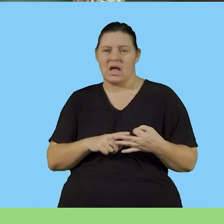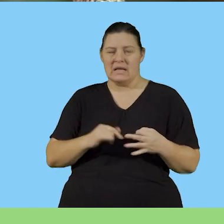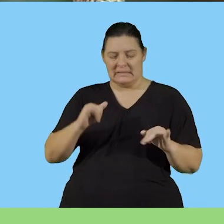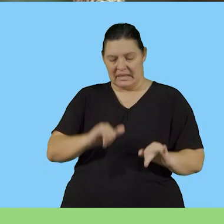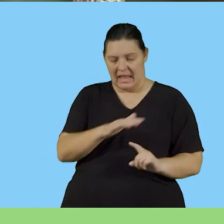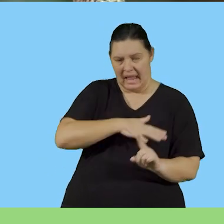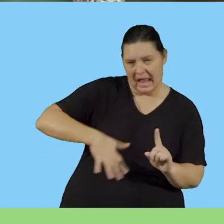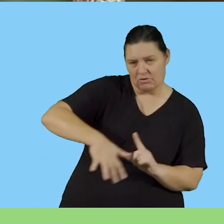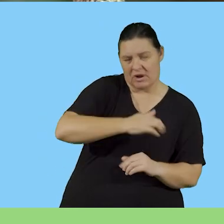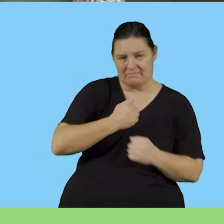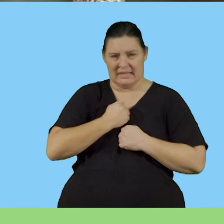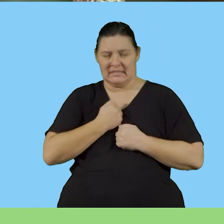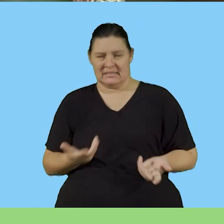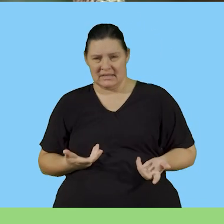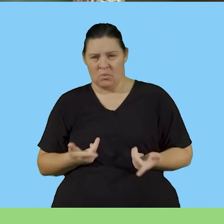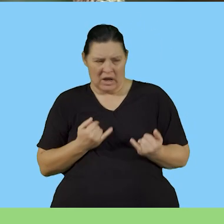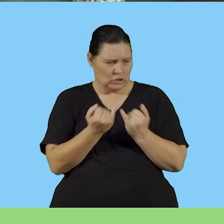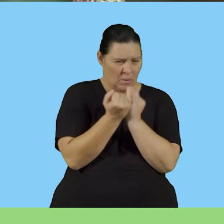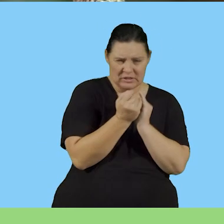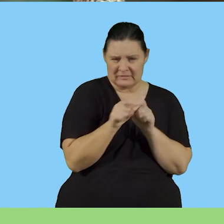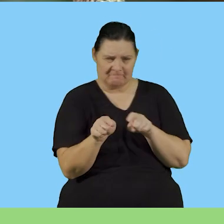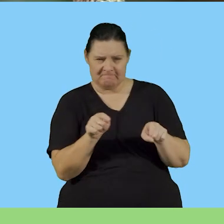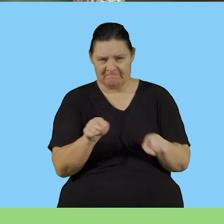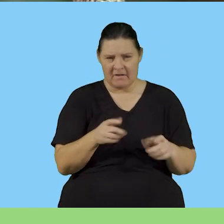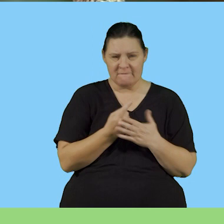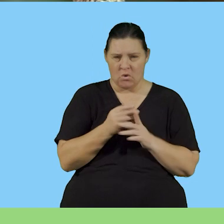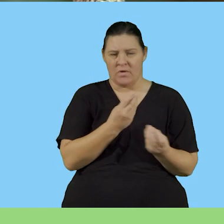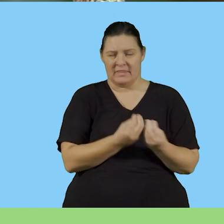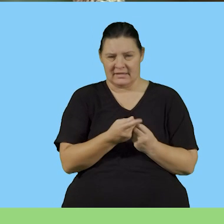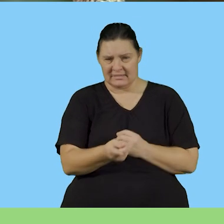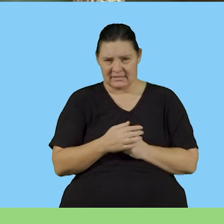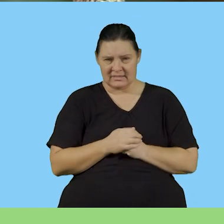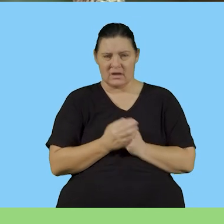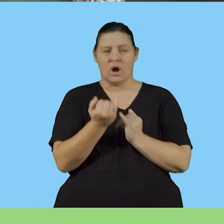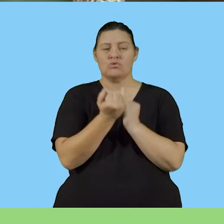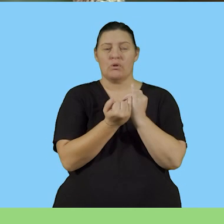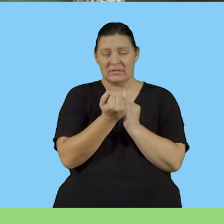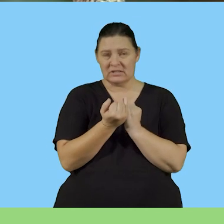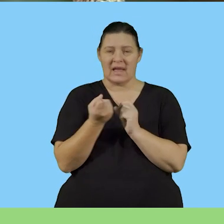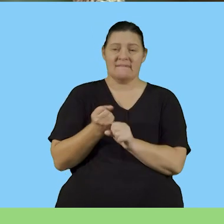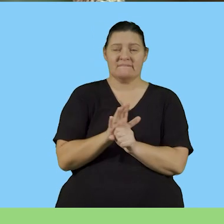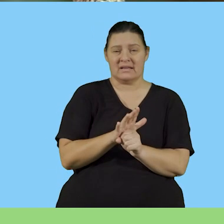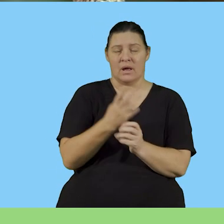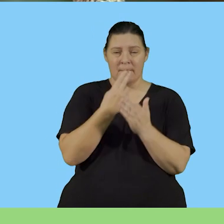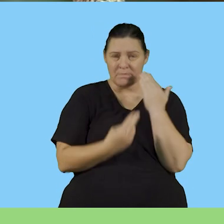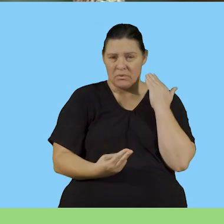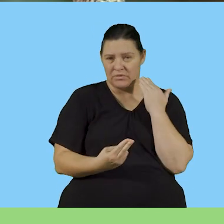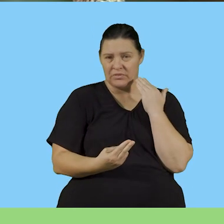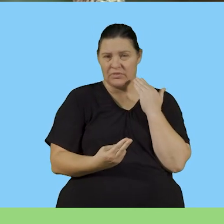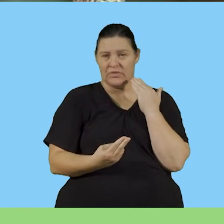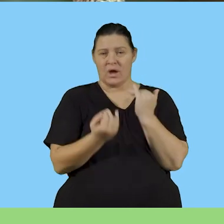water, territory, and more. So the competition is when they are competing for these things. Competition